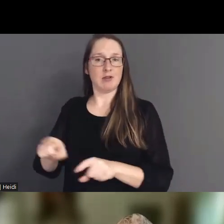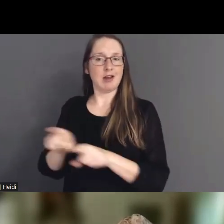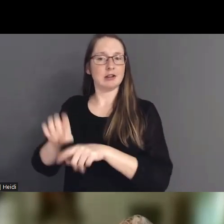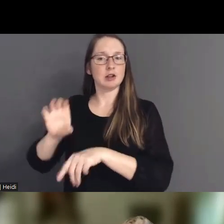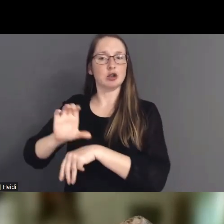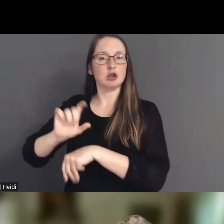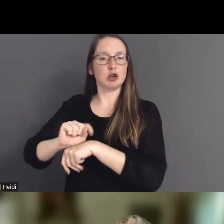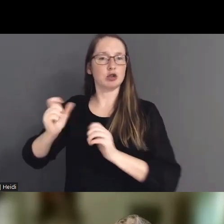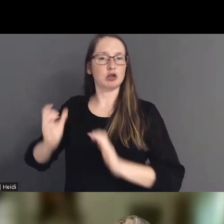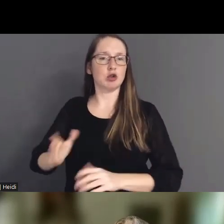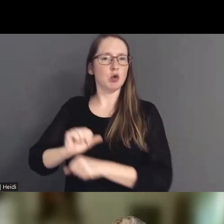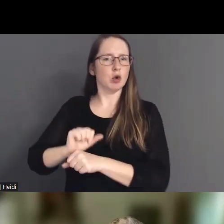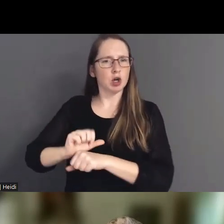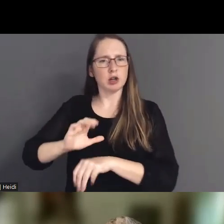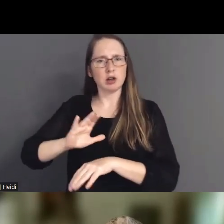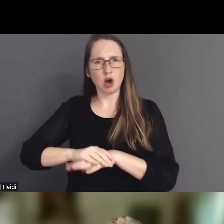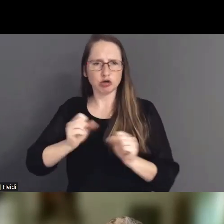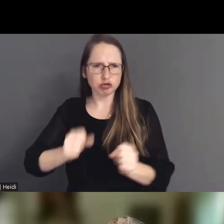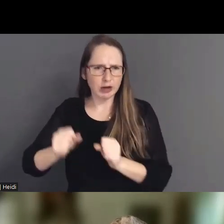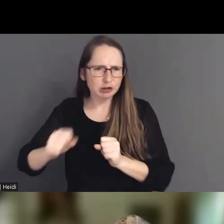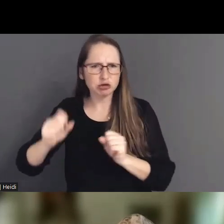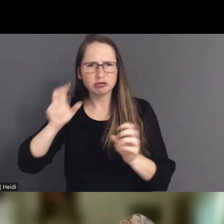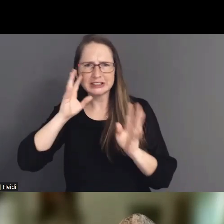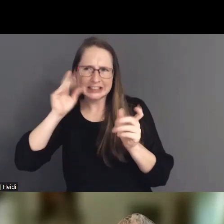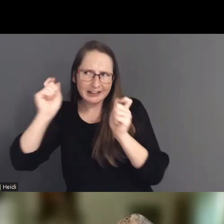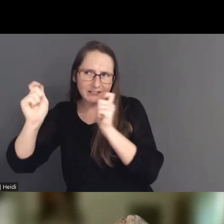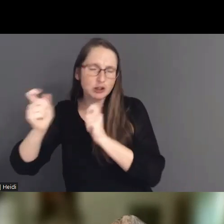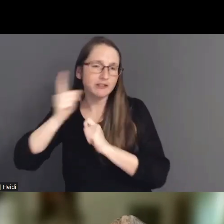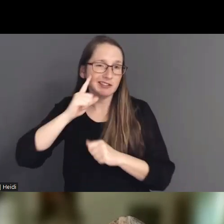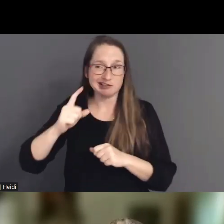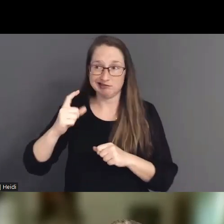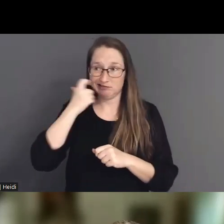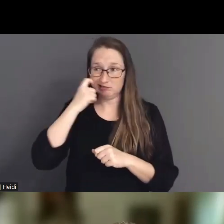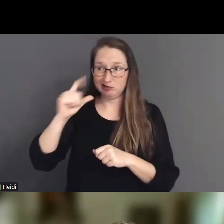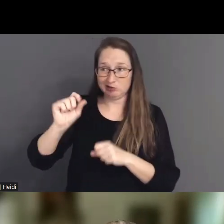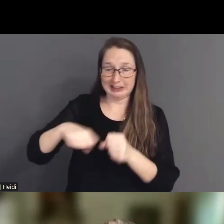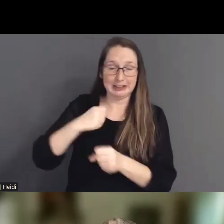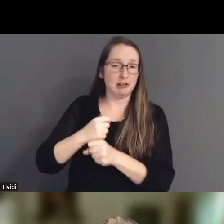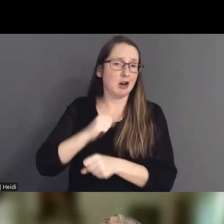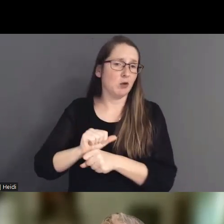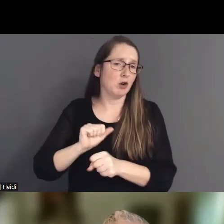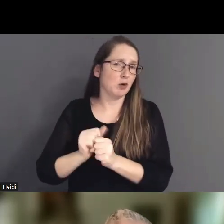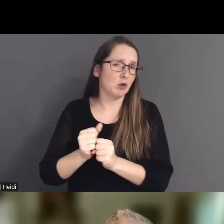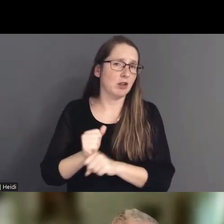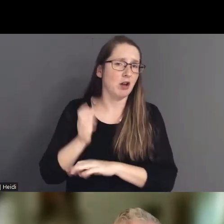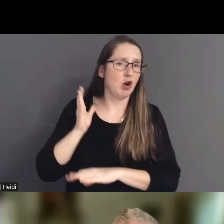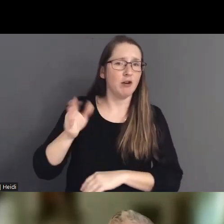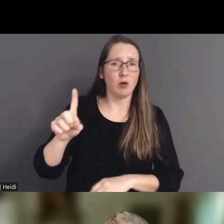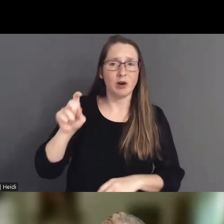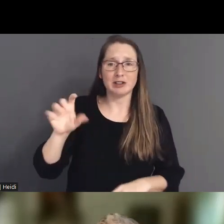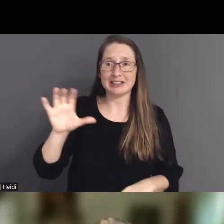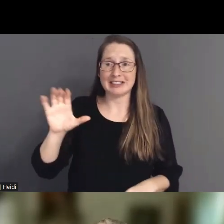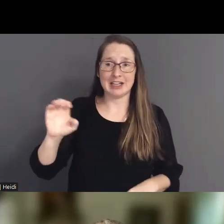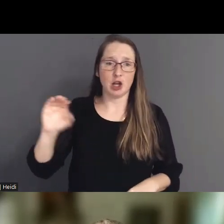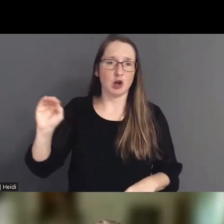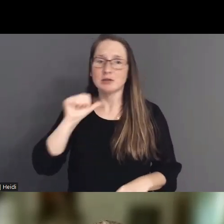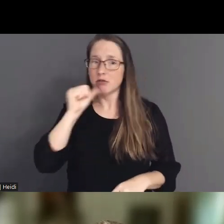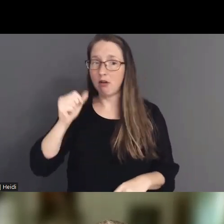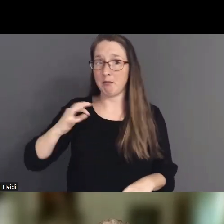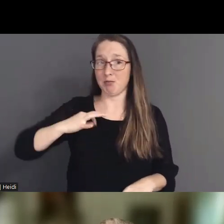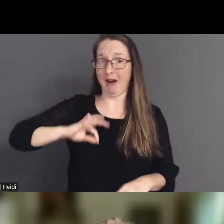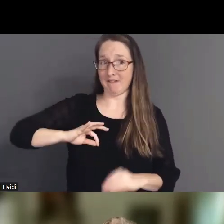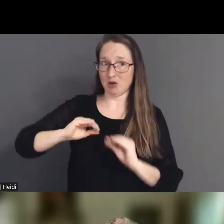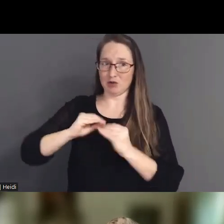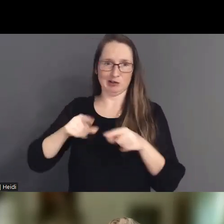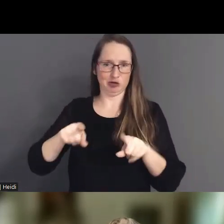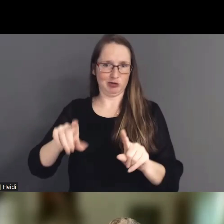consultant, working on strategy and innovation for the last 20 plus years. I've worked with over 100 CEOs of nonprofits during